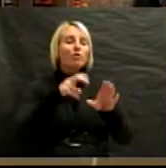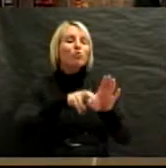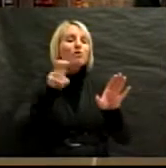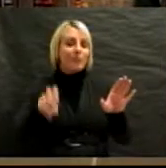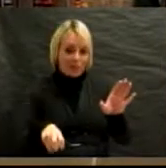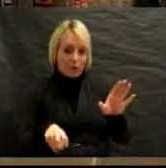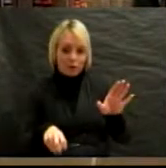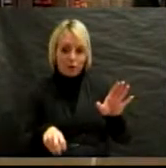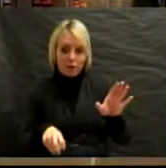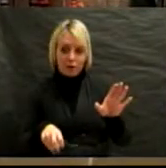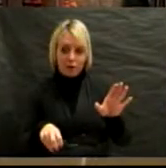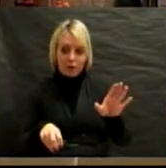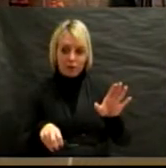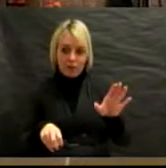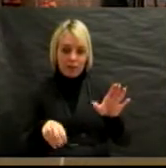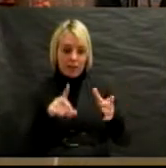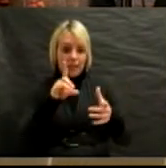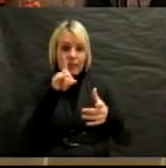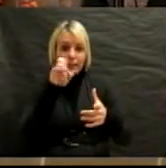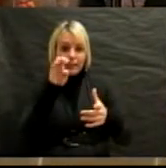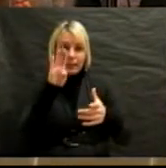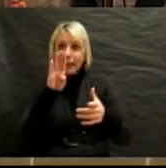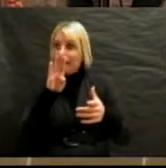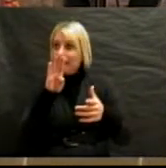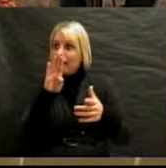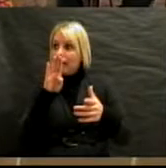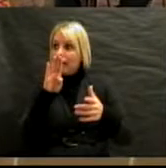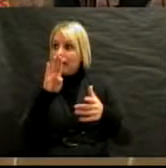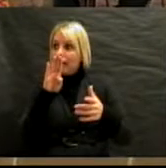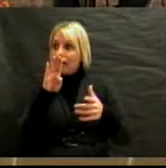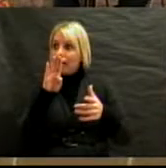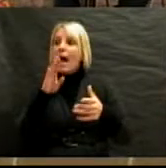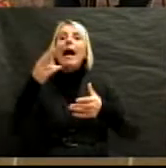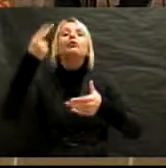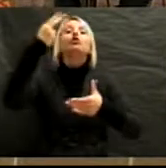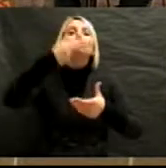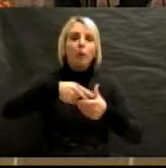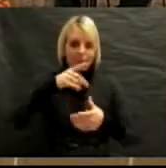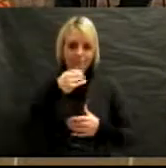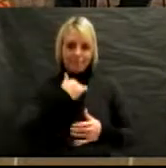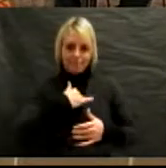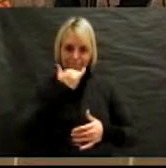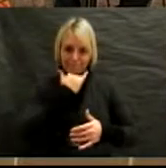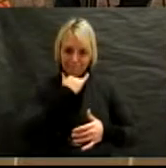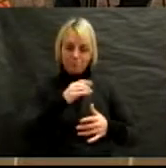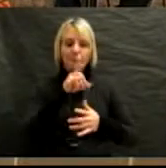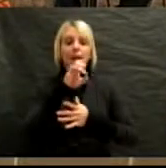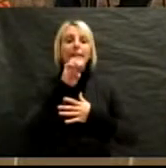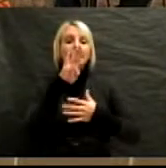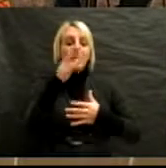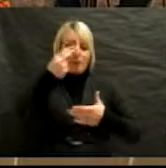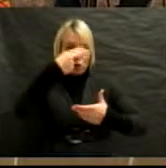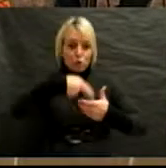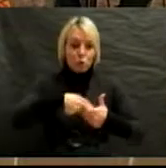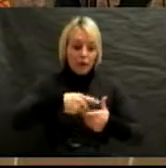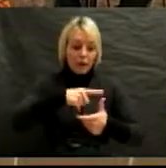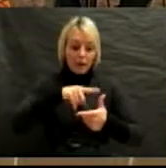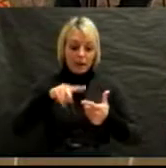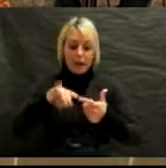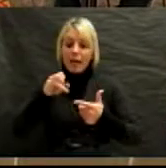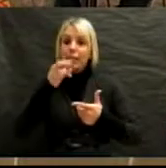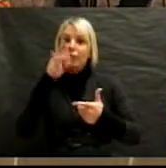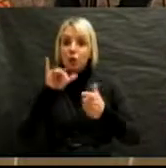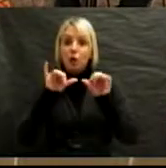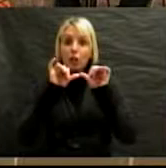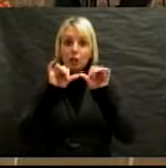stepped forward to serve on the policy committee. Jerry, are you interested in continuing to serve on that? Any other interest in serving